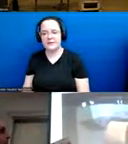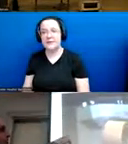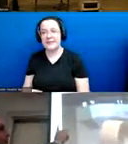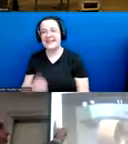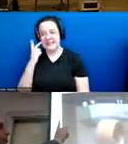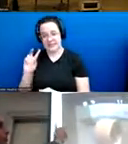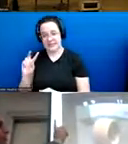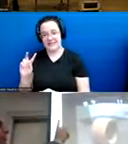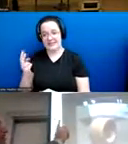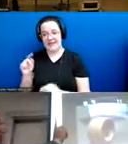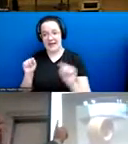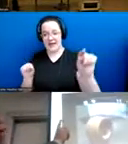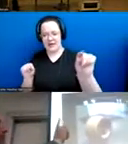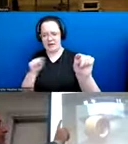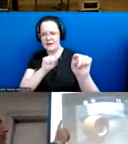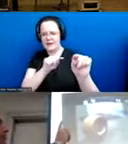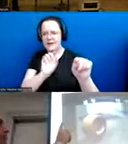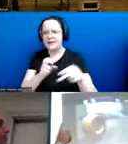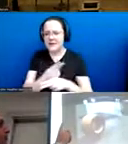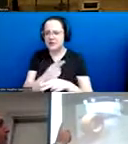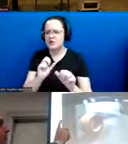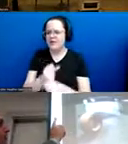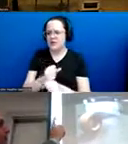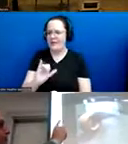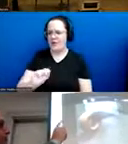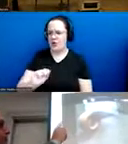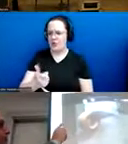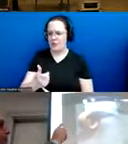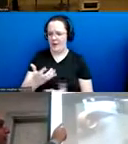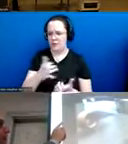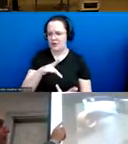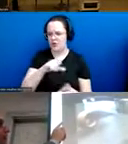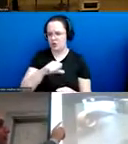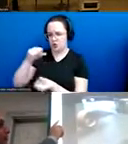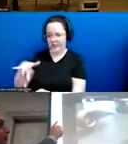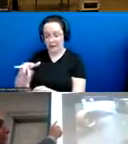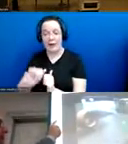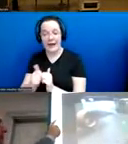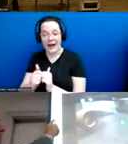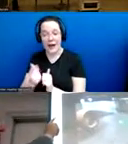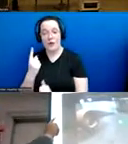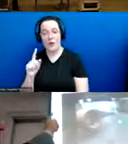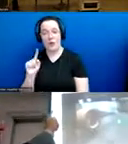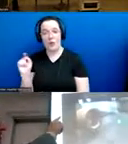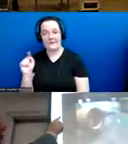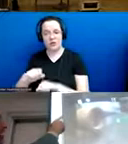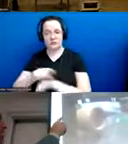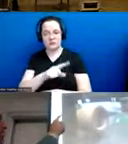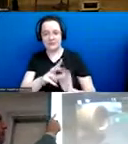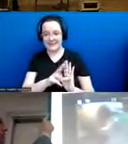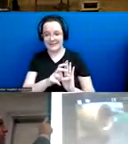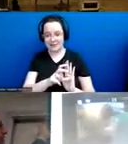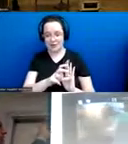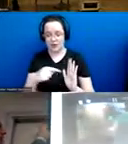one that is used to generate that qubit that we want to teleport. This is done by sending one of the photons to a detector, and in doing